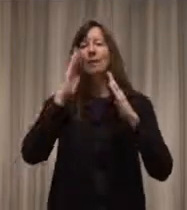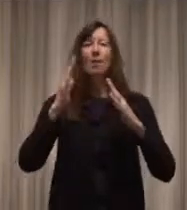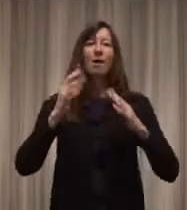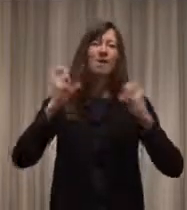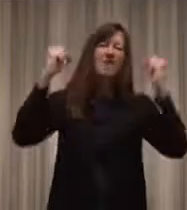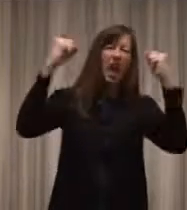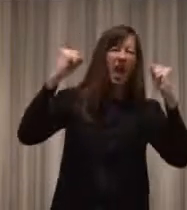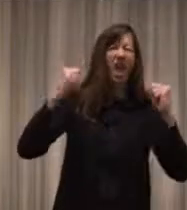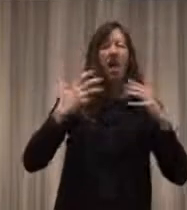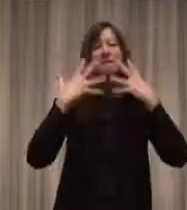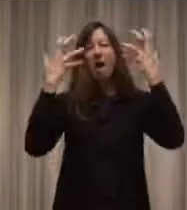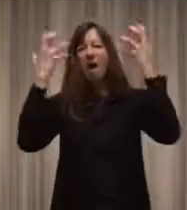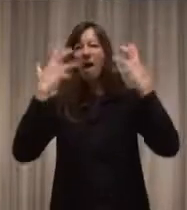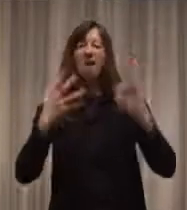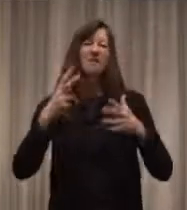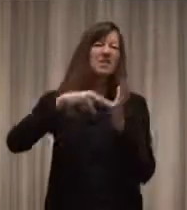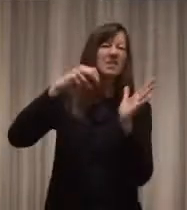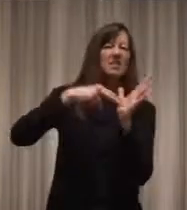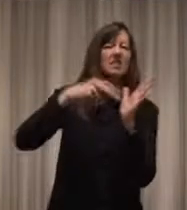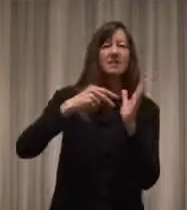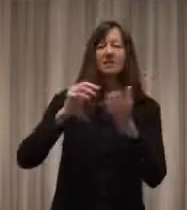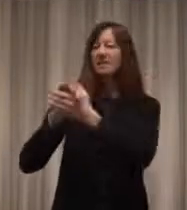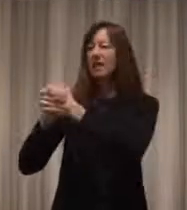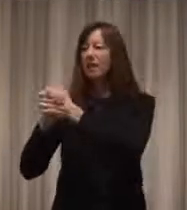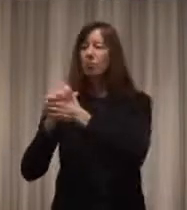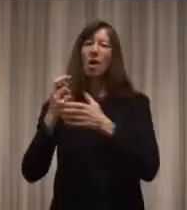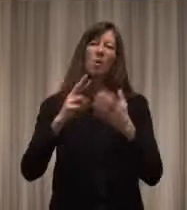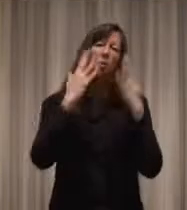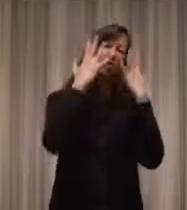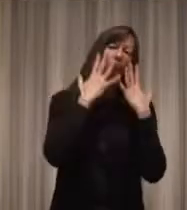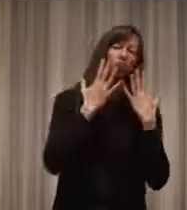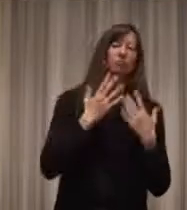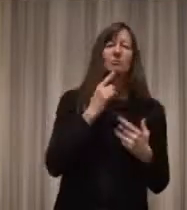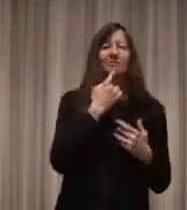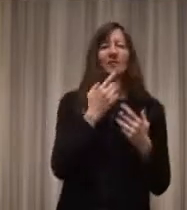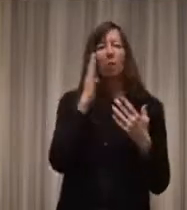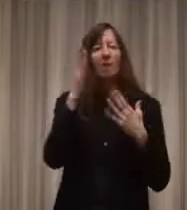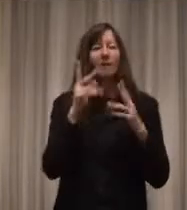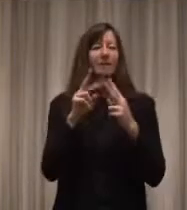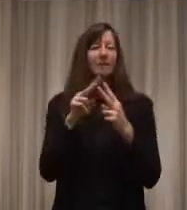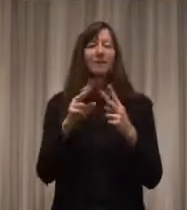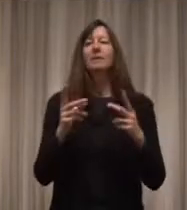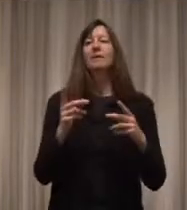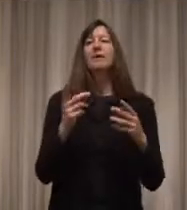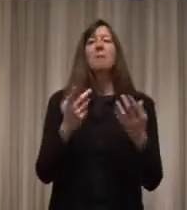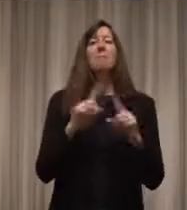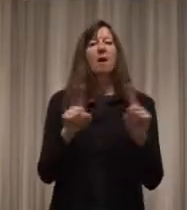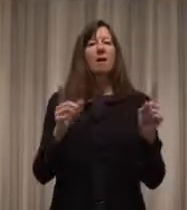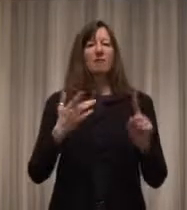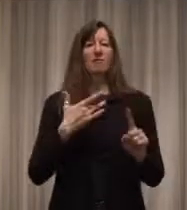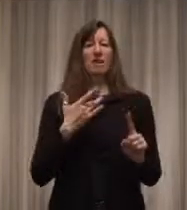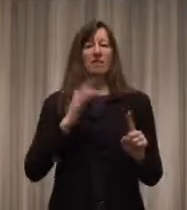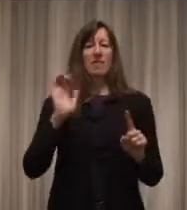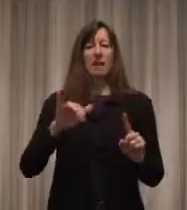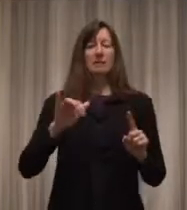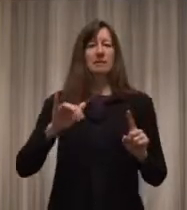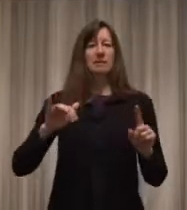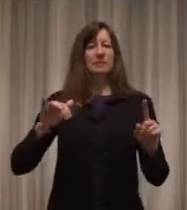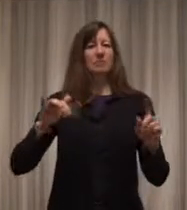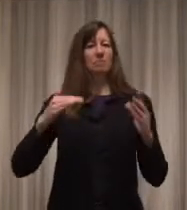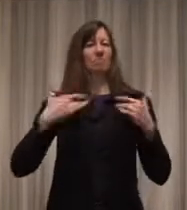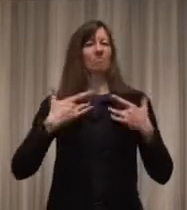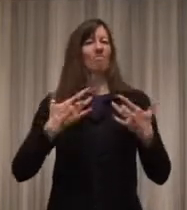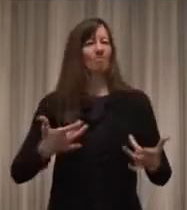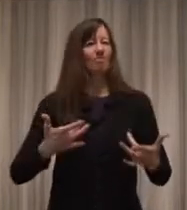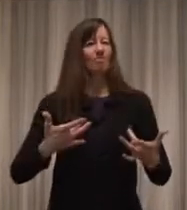commiserate. That is very much a high-risk activity. And I know that's something that we all